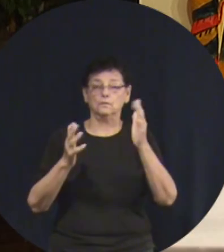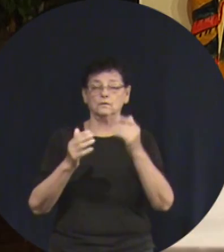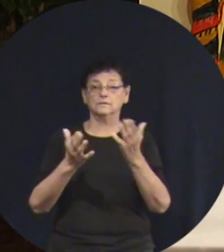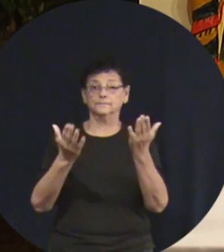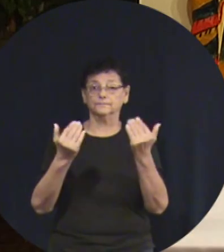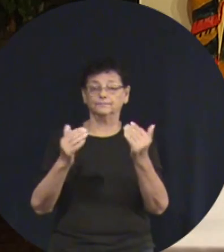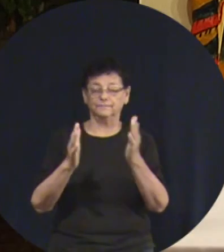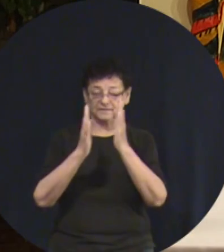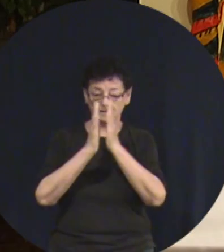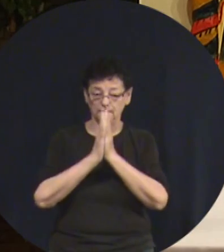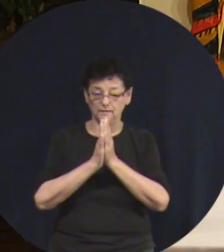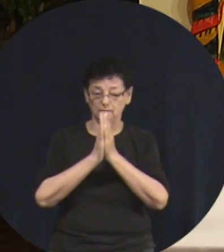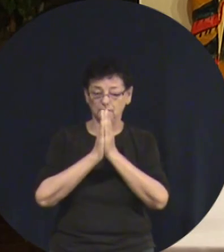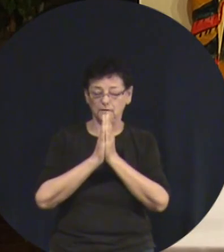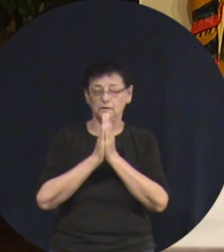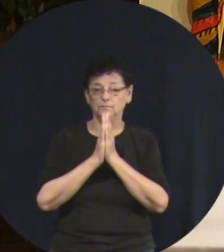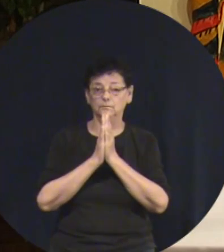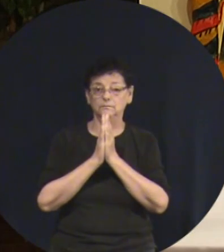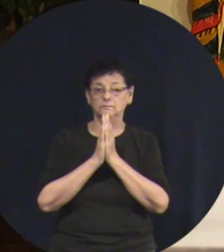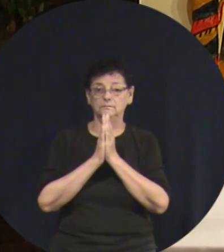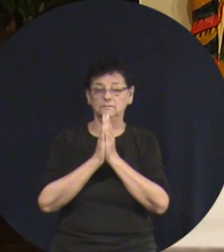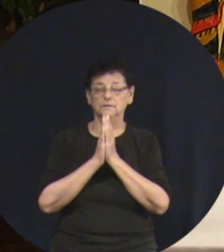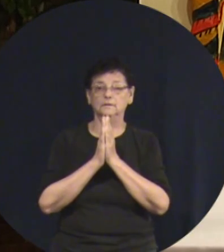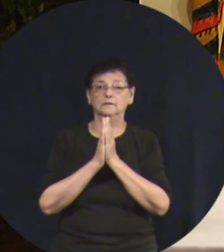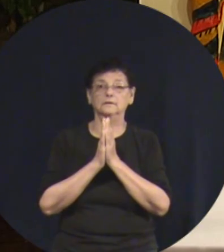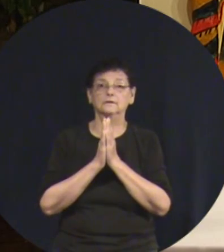our Lord.